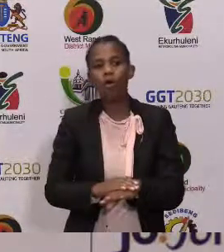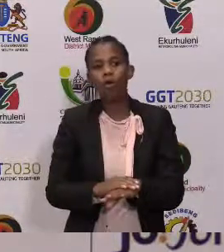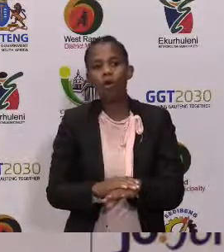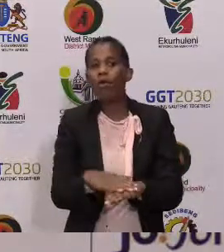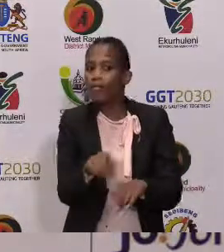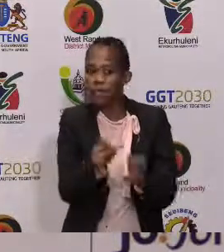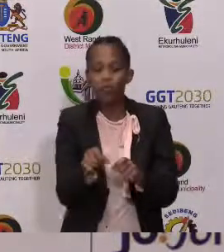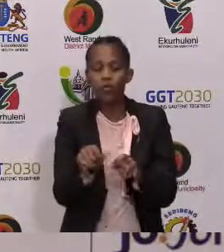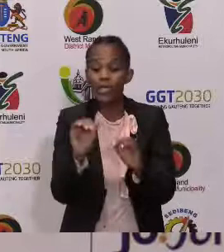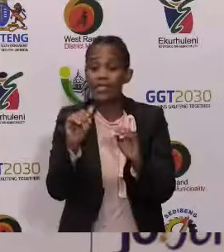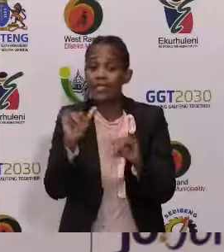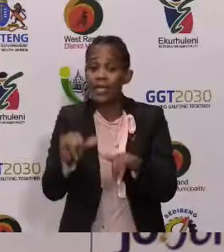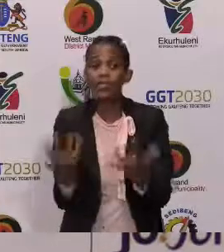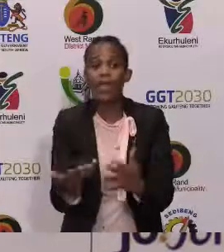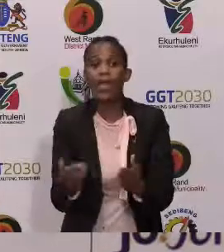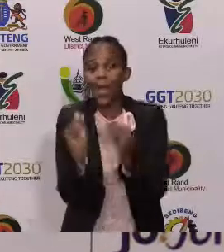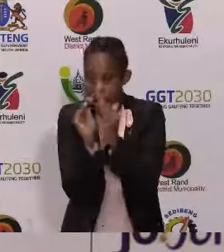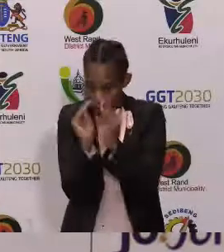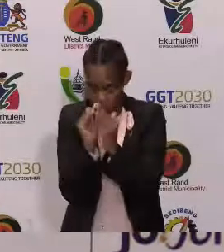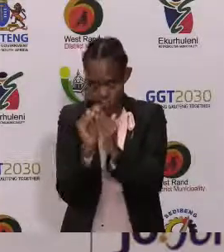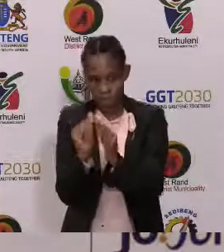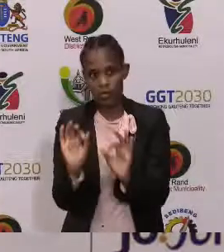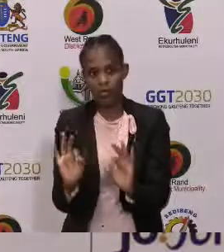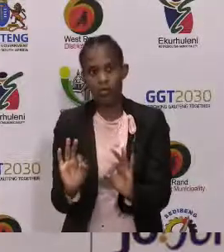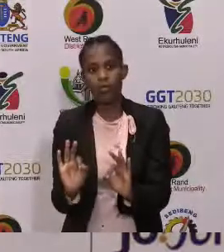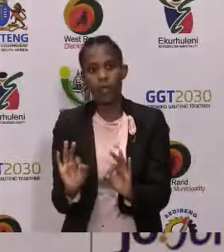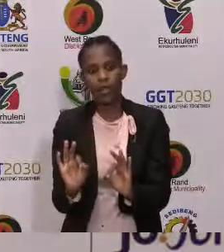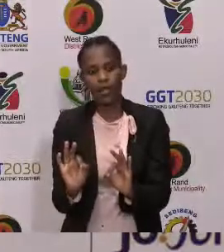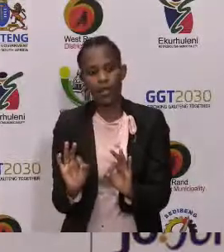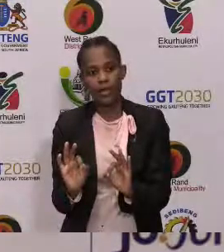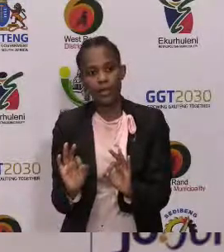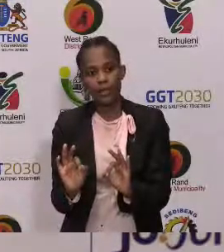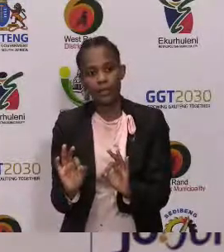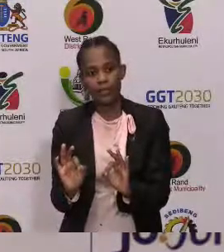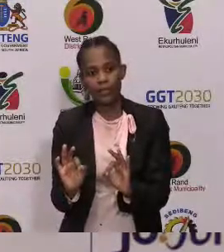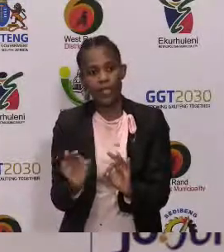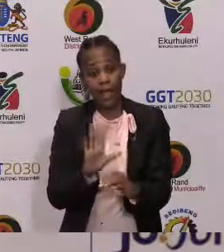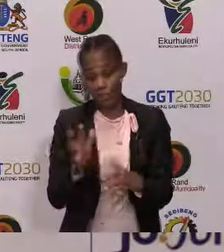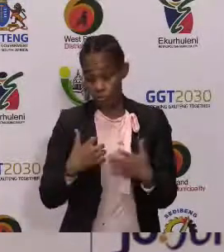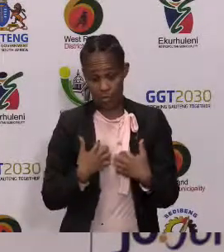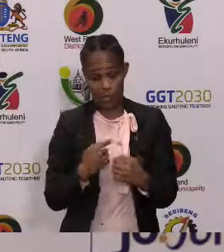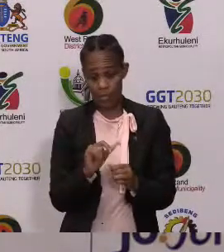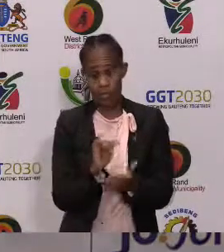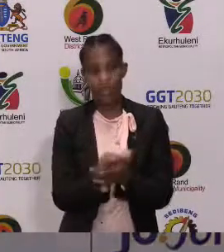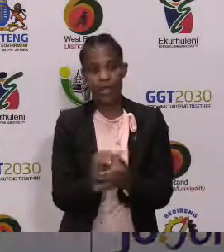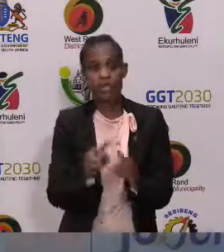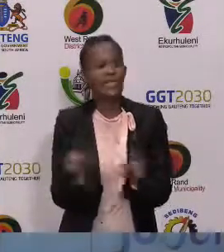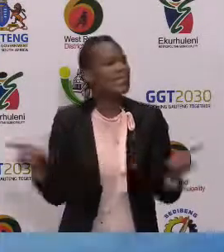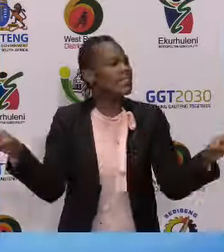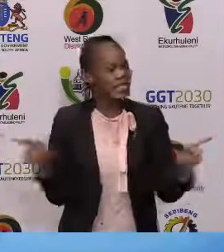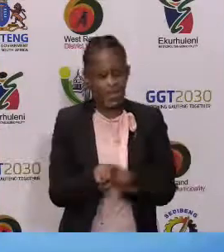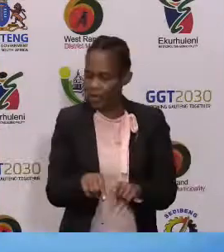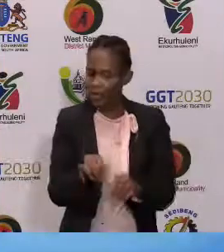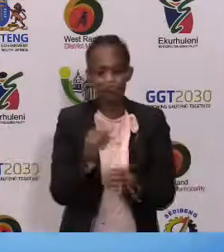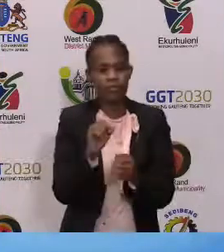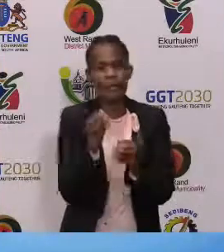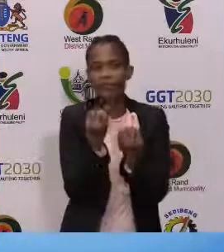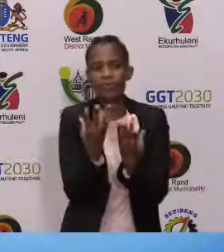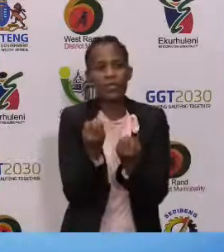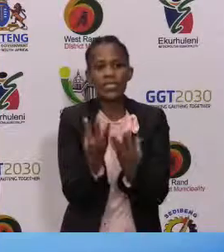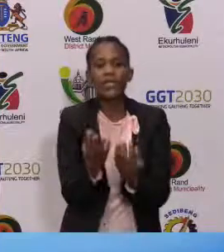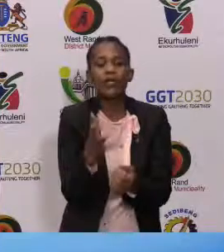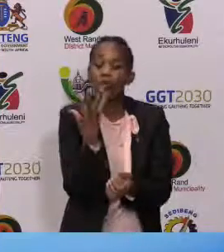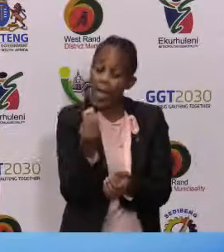house. Now, you can't see any of this, so don't bother about it. But again, it's just the same information, just to show you that we've got